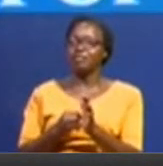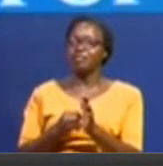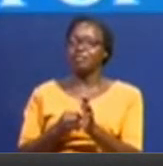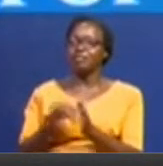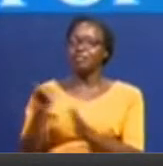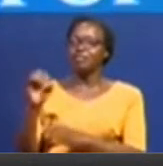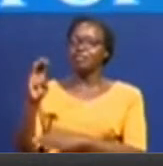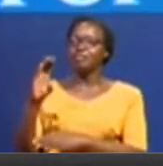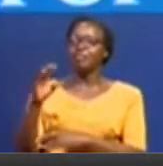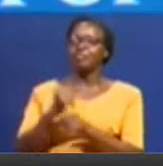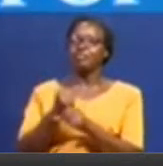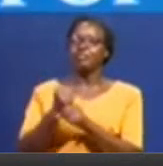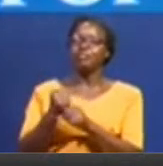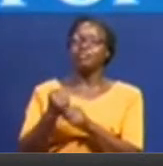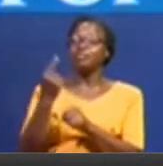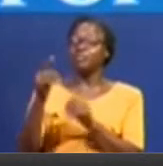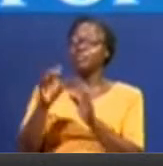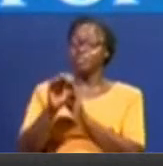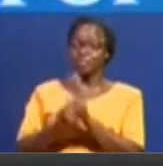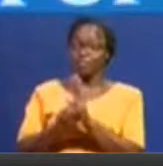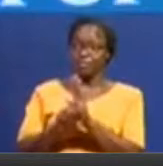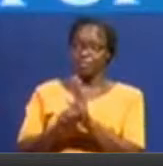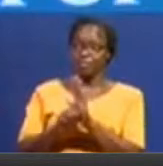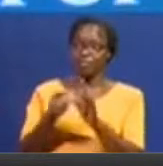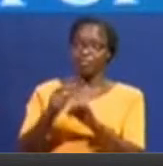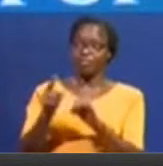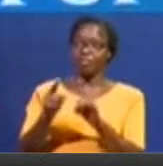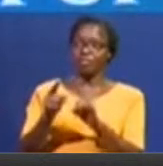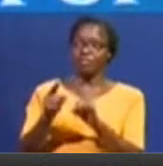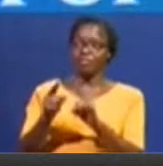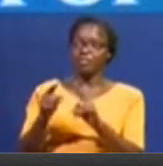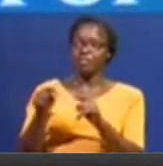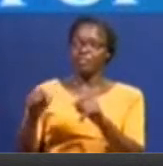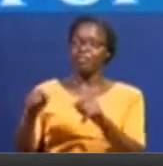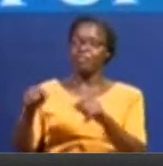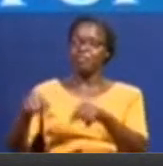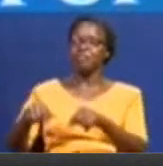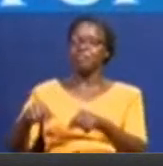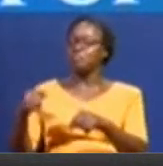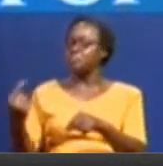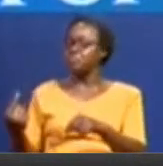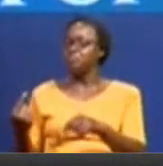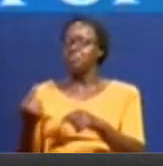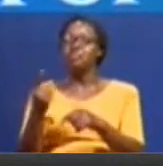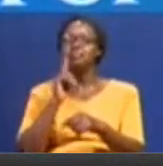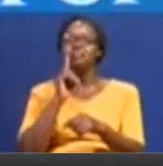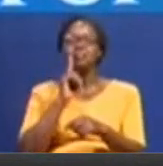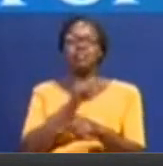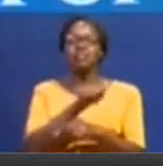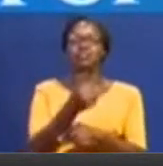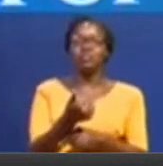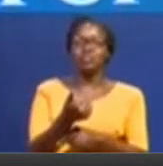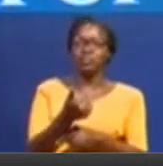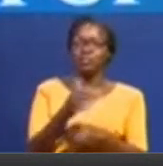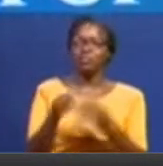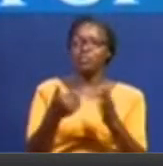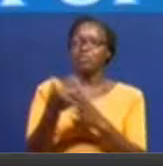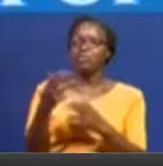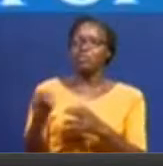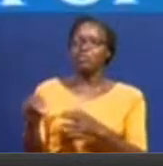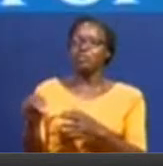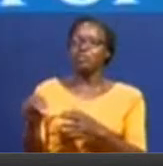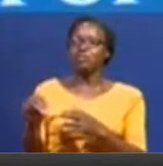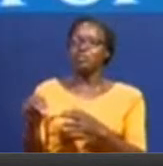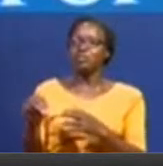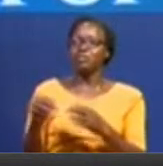IEBC deals with one subject. This one, it was different subjects. Today you are on this one, tomorrow you are on the next one, and all of them I had to find